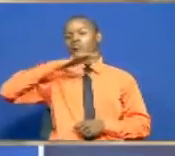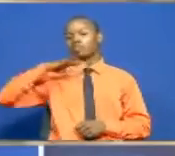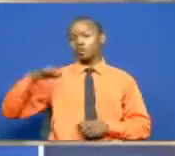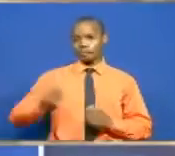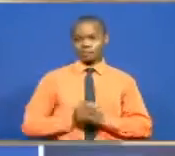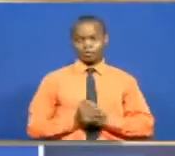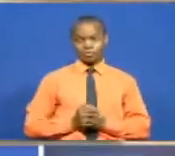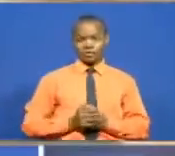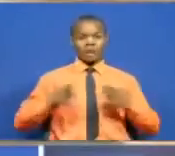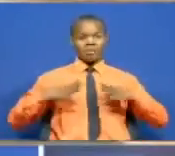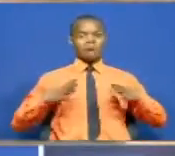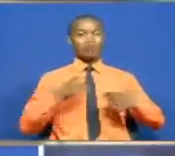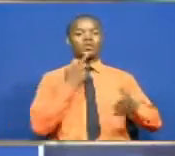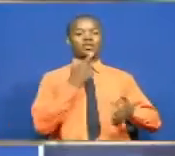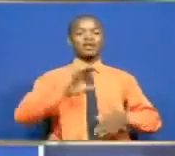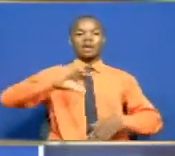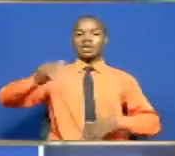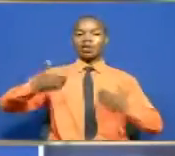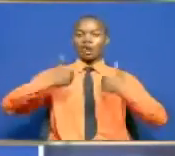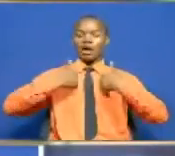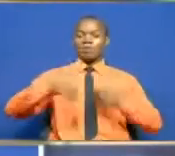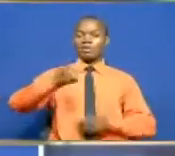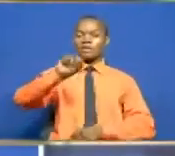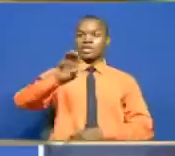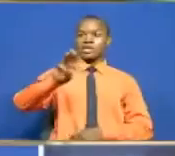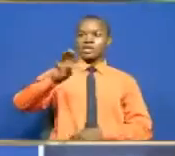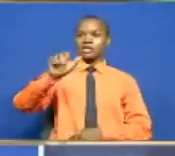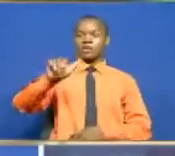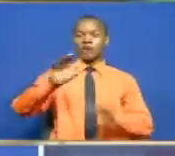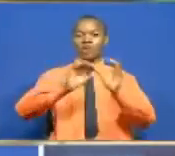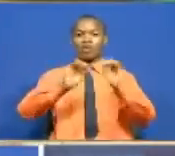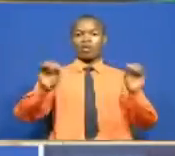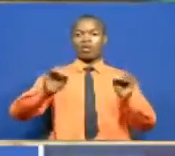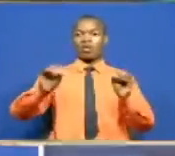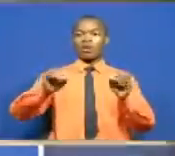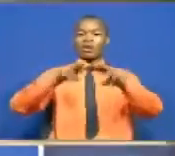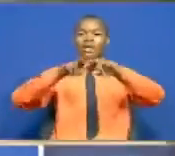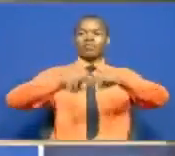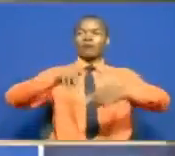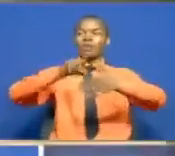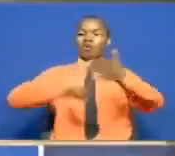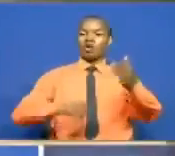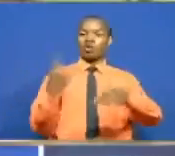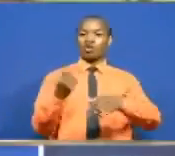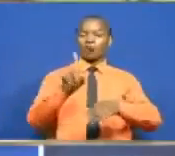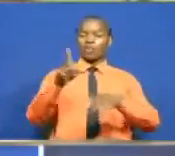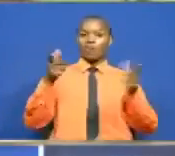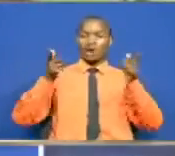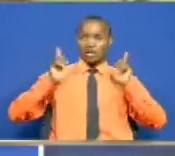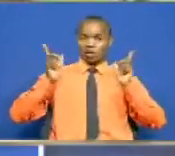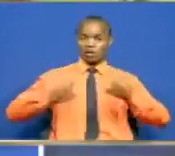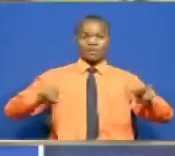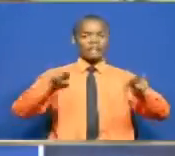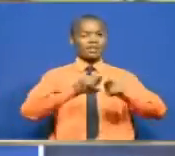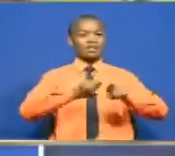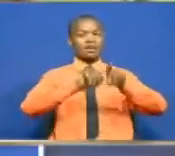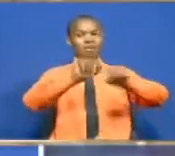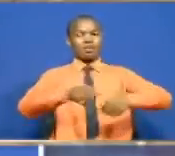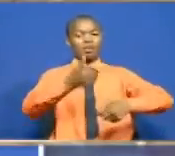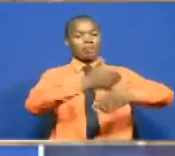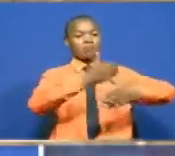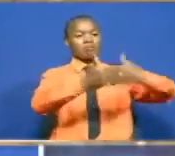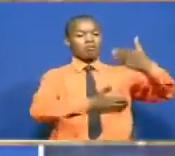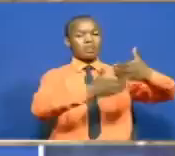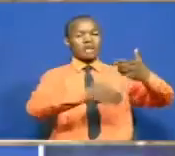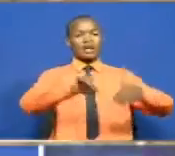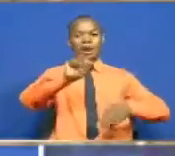town has no sewer line and depends on only one county-owned exhauster, while big buildings and businesses have opted to construct septic